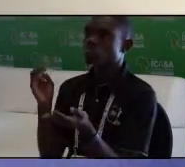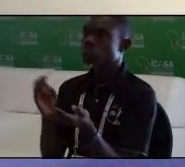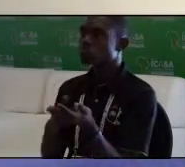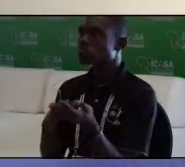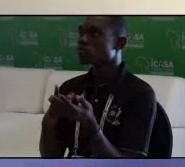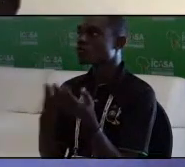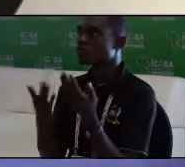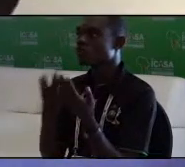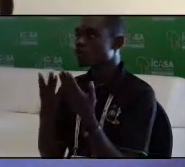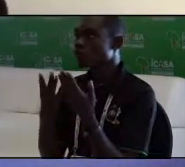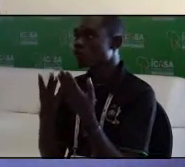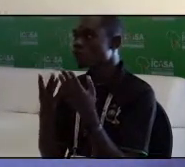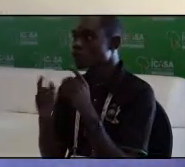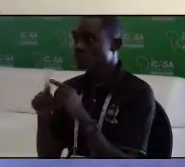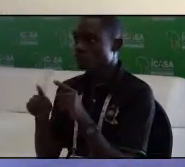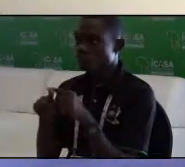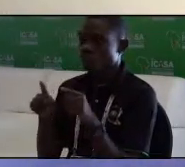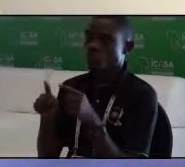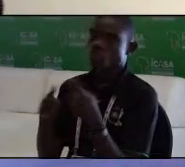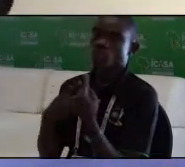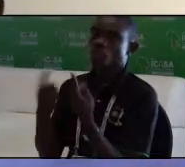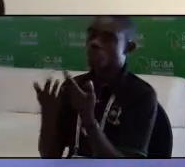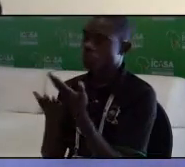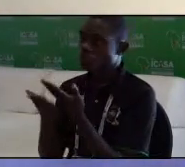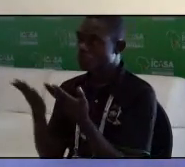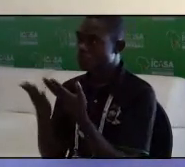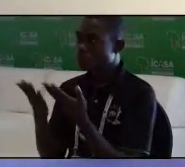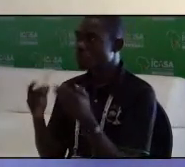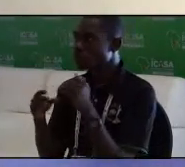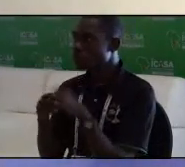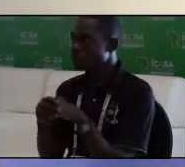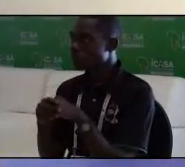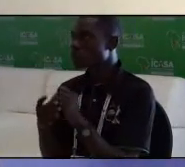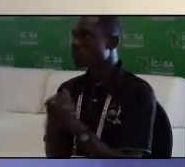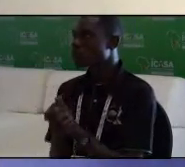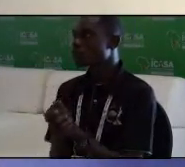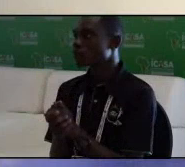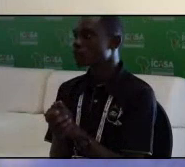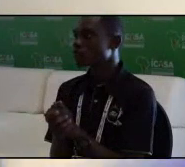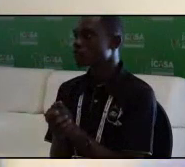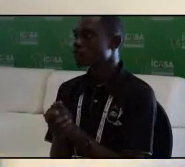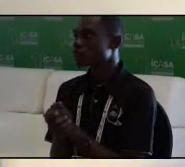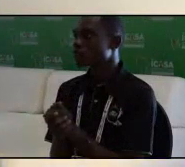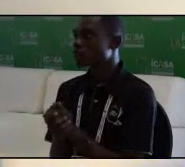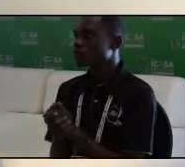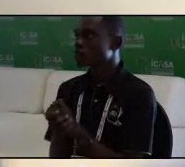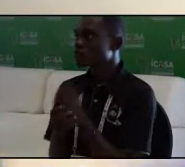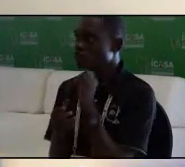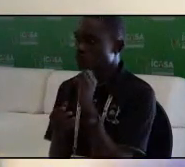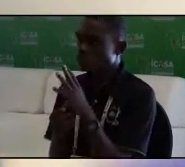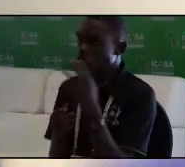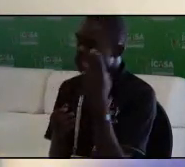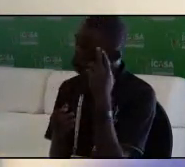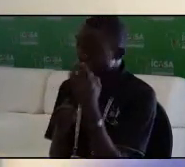self-test kits so onto the market through the different distribution models, including also the private sector. So with no further